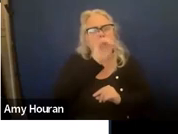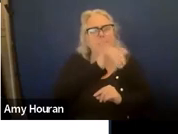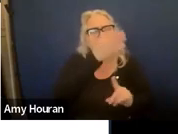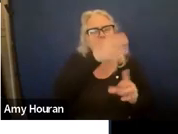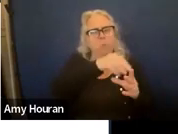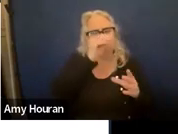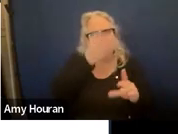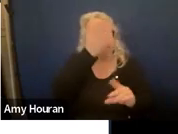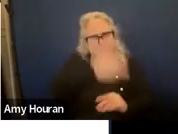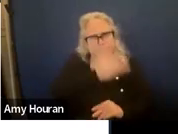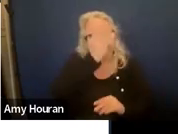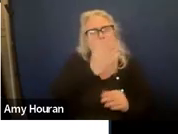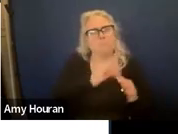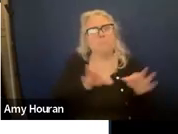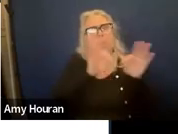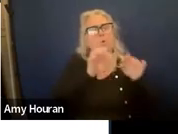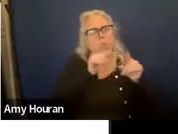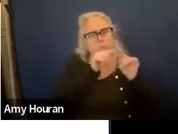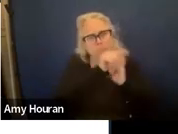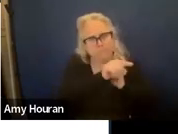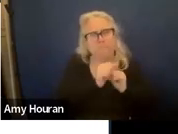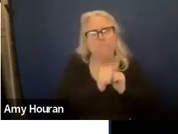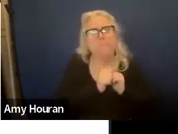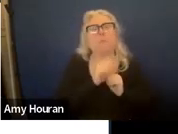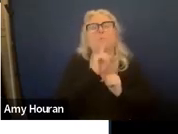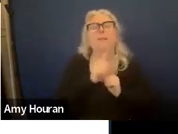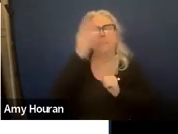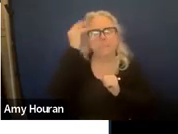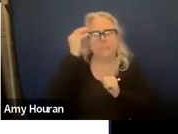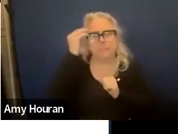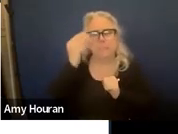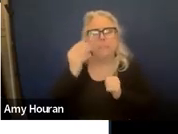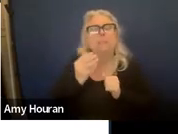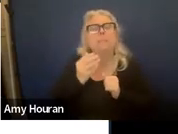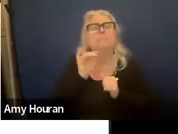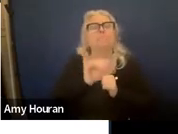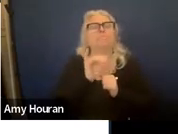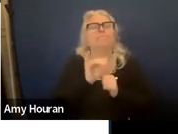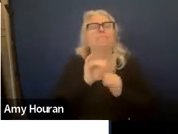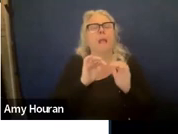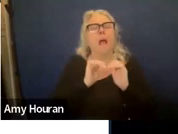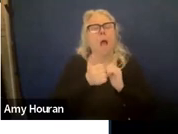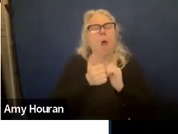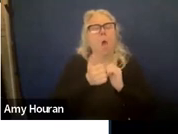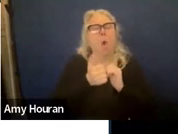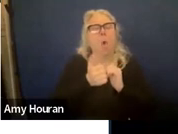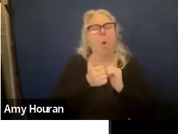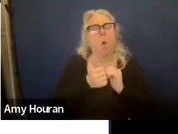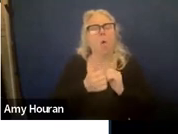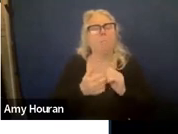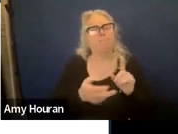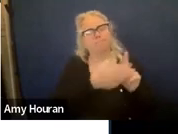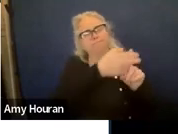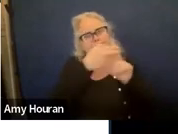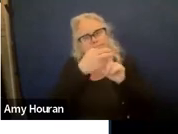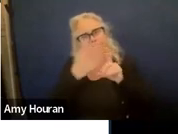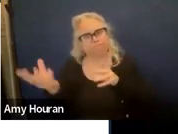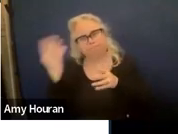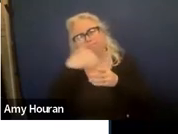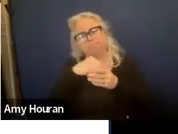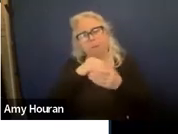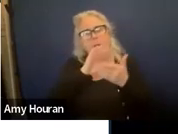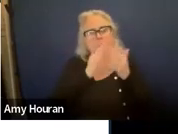and meaningful to them? And really thinking about how to get them engaged in the community